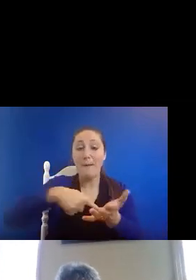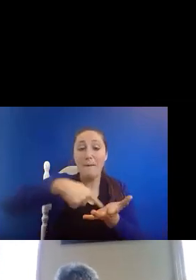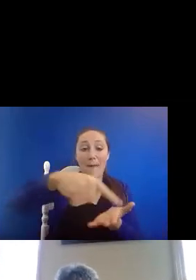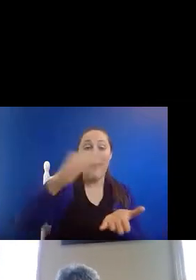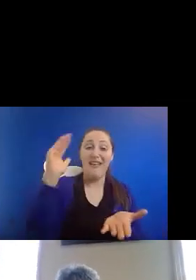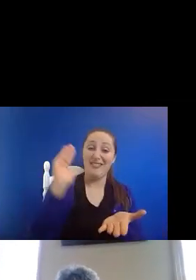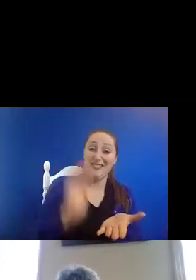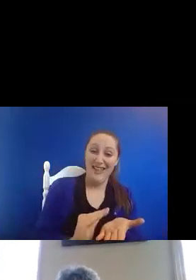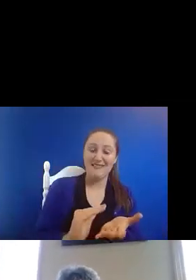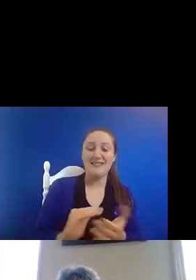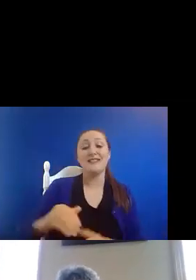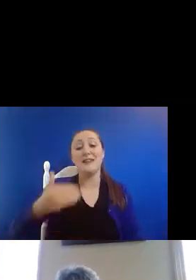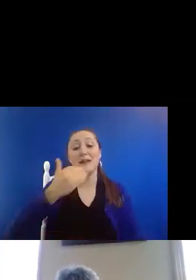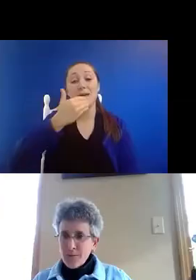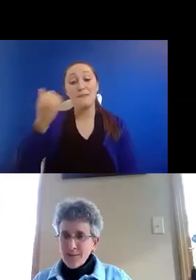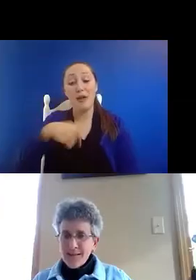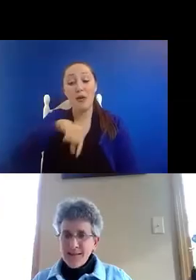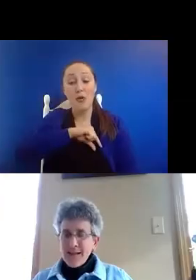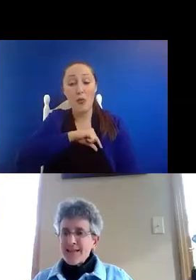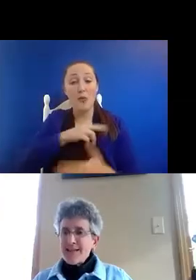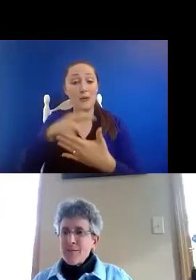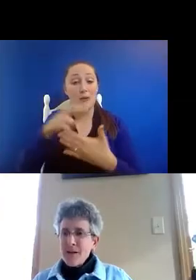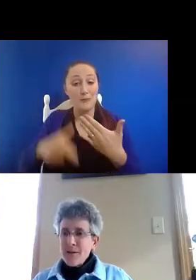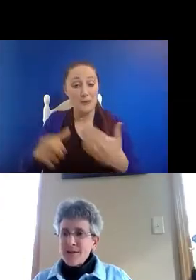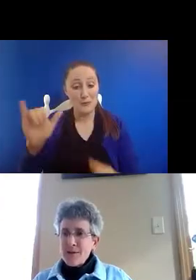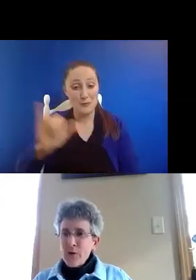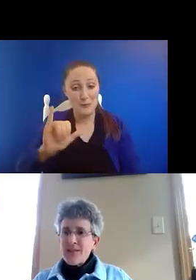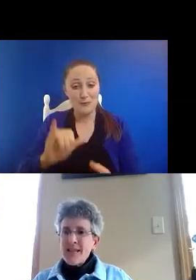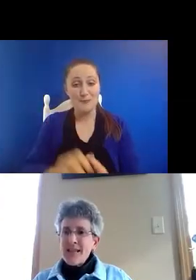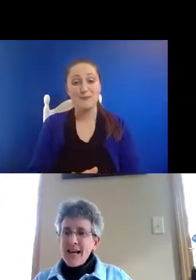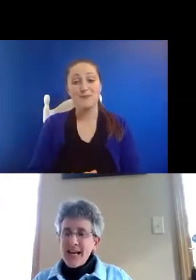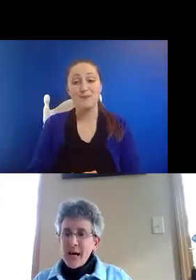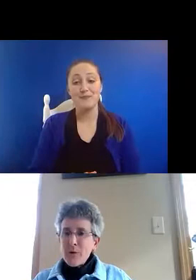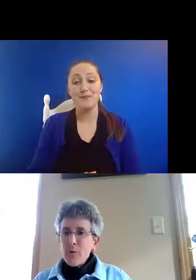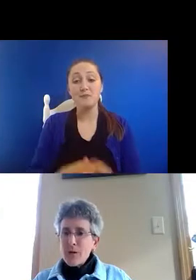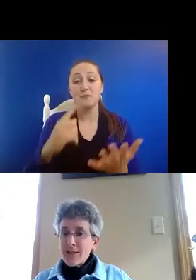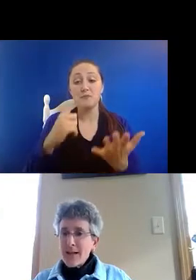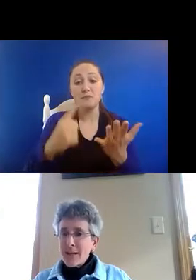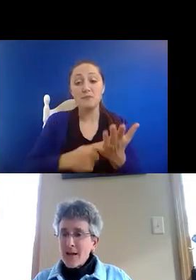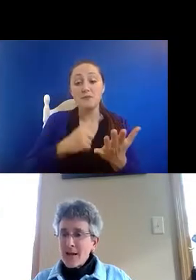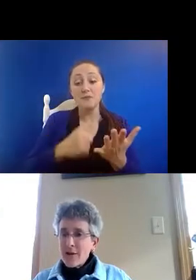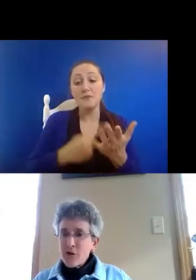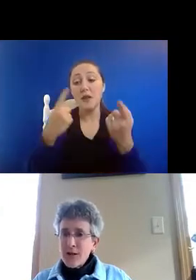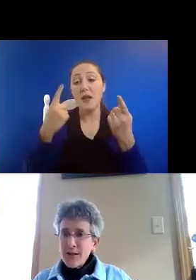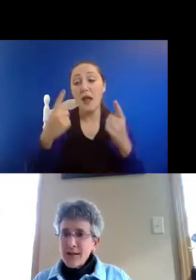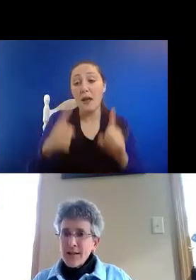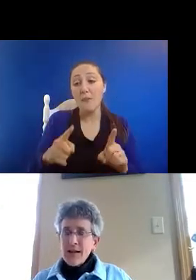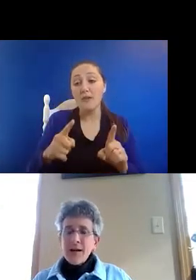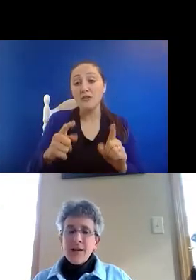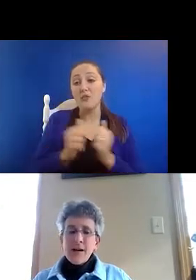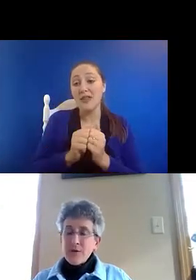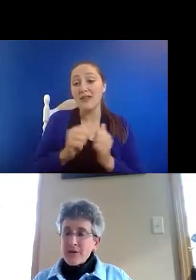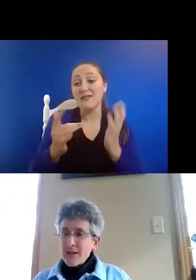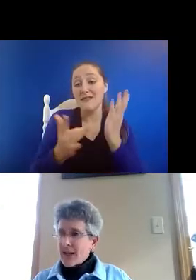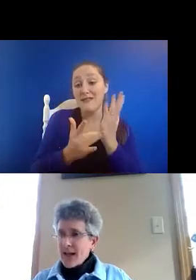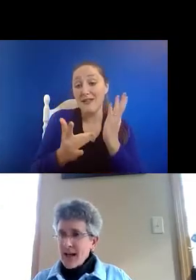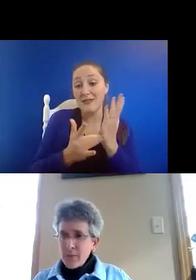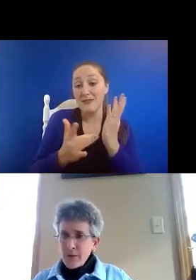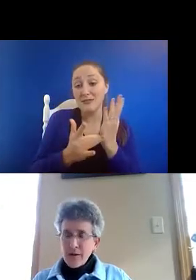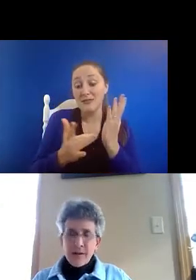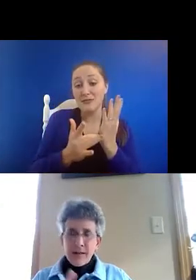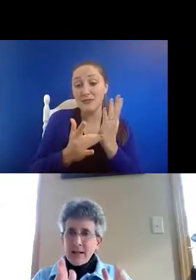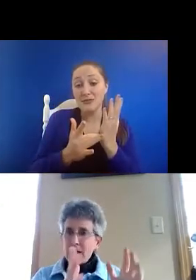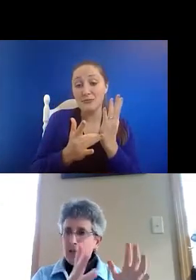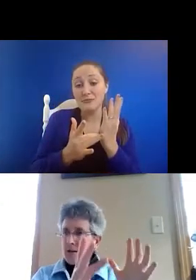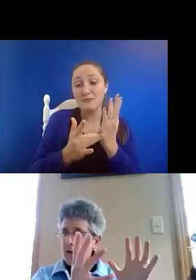get better quality and outcomes. And sometimes that we've seen that happen with technology. We've seen that